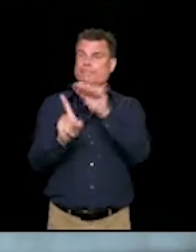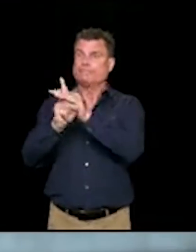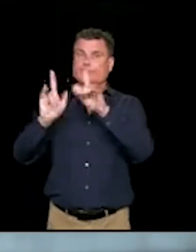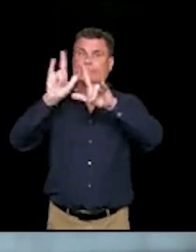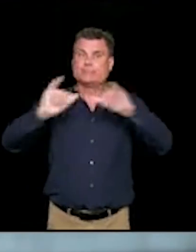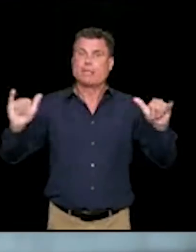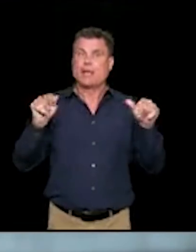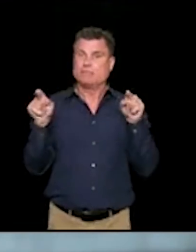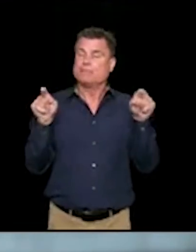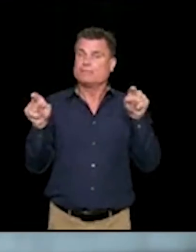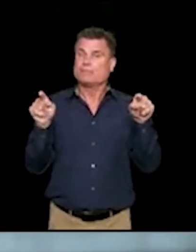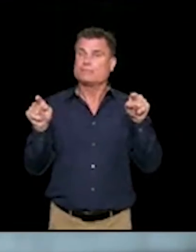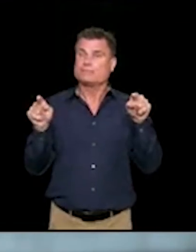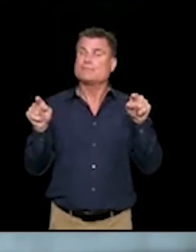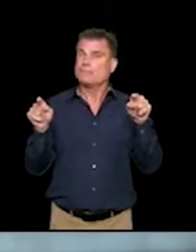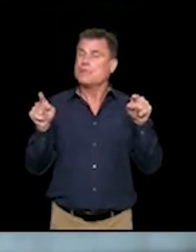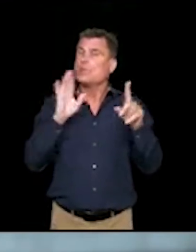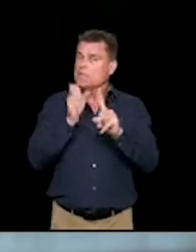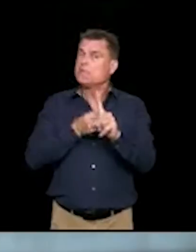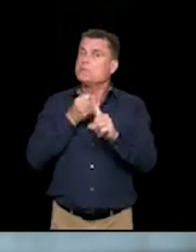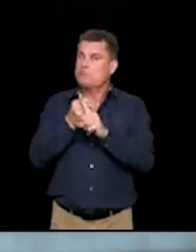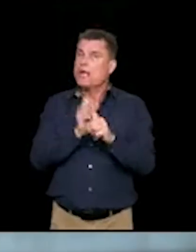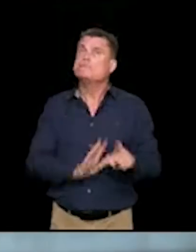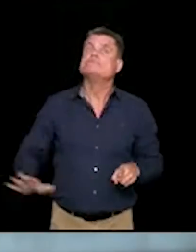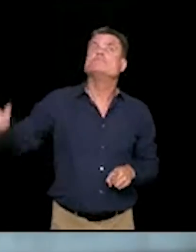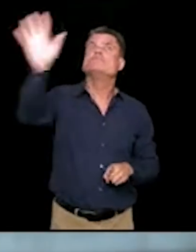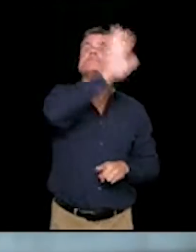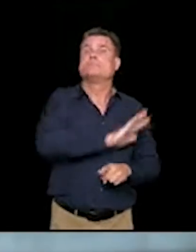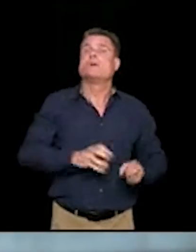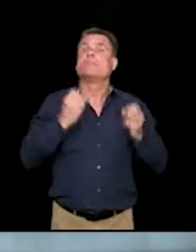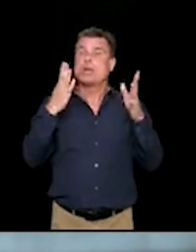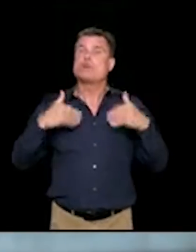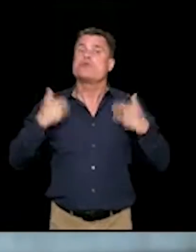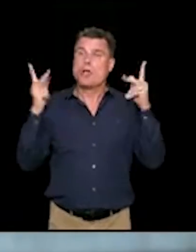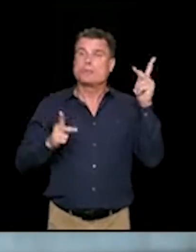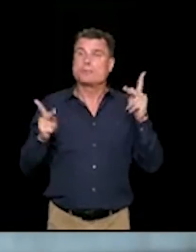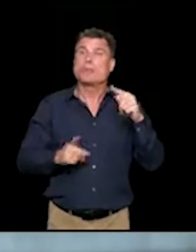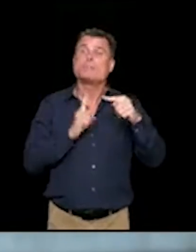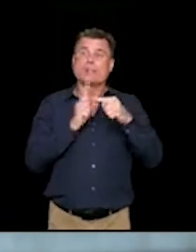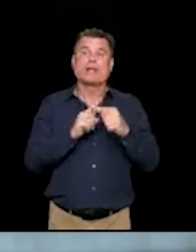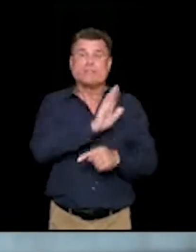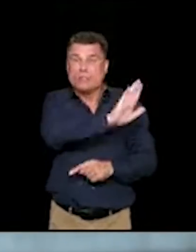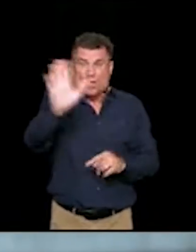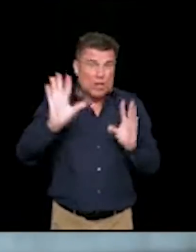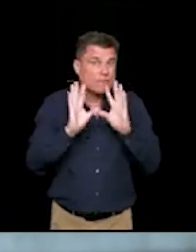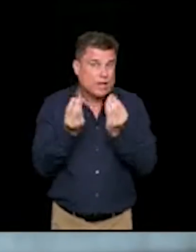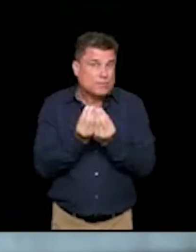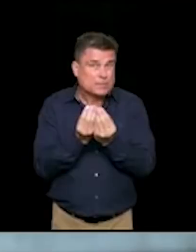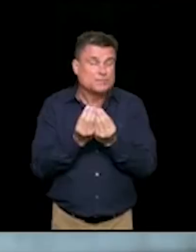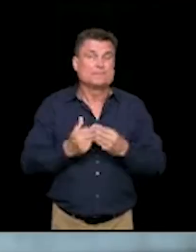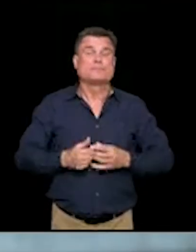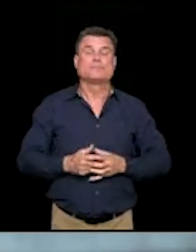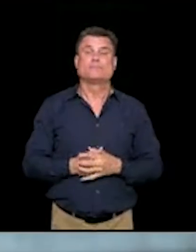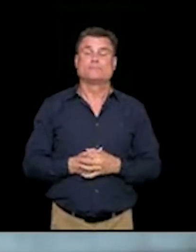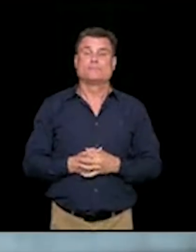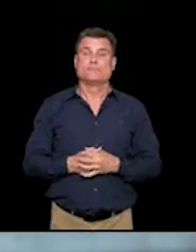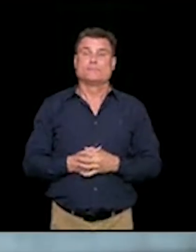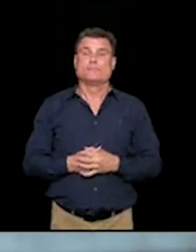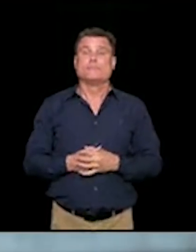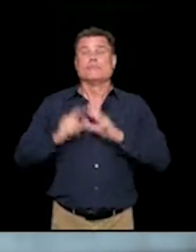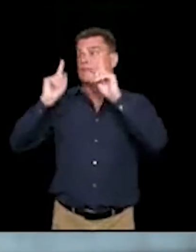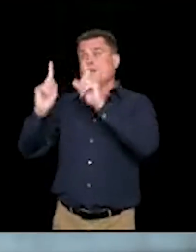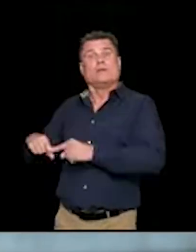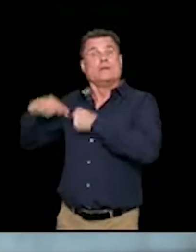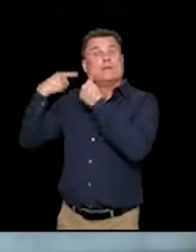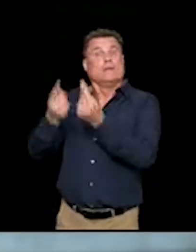an enormous toll on young people and on their families across BC. For too long in this province, youth who were struggling